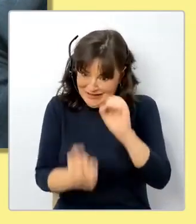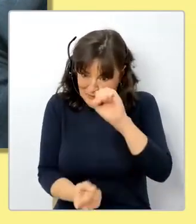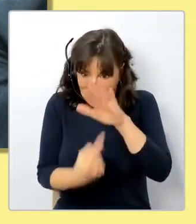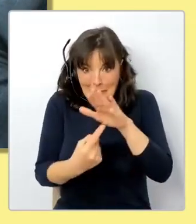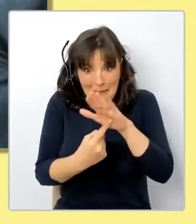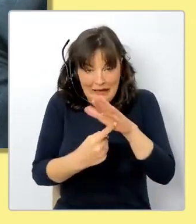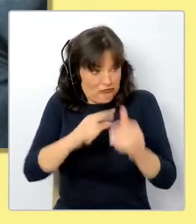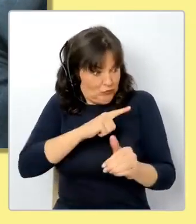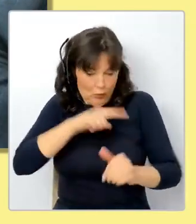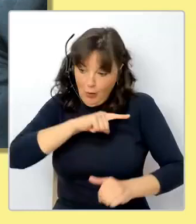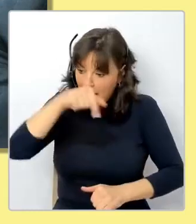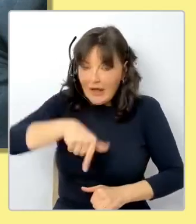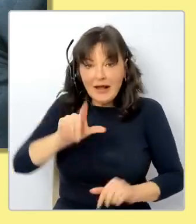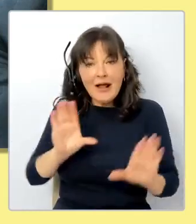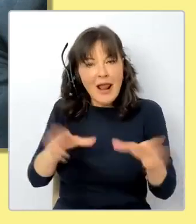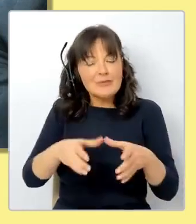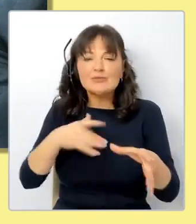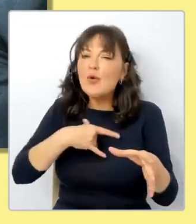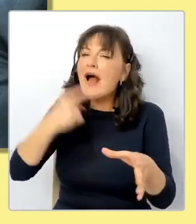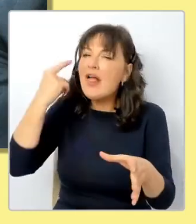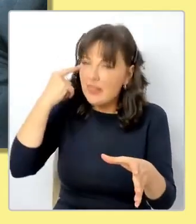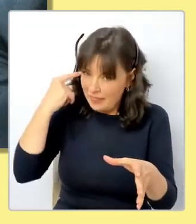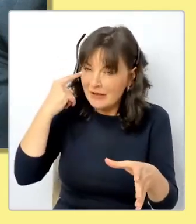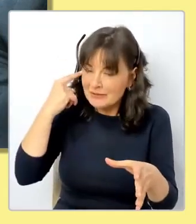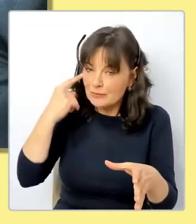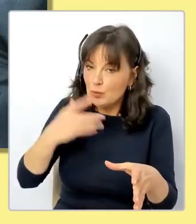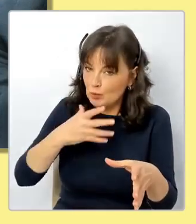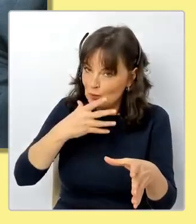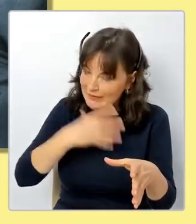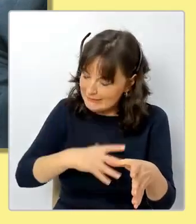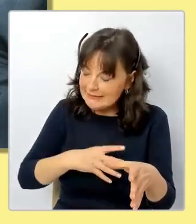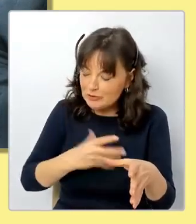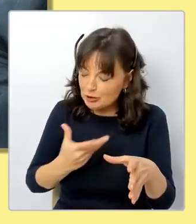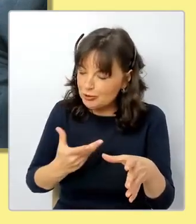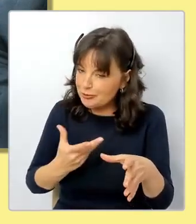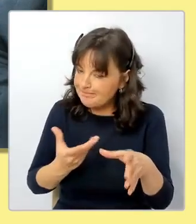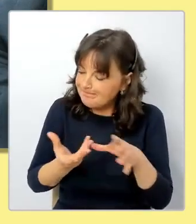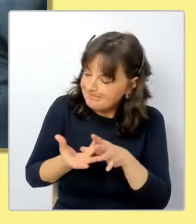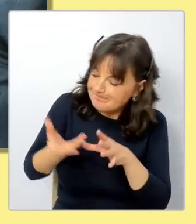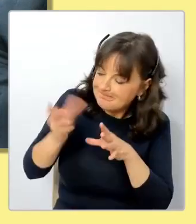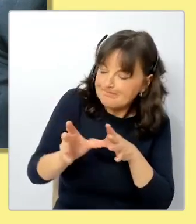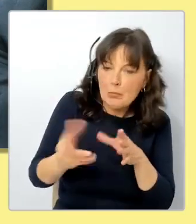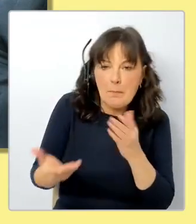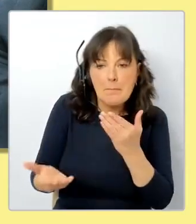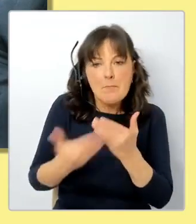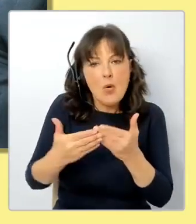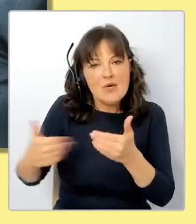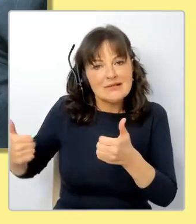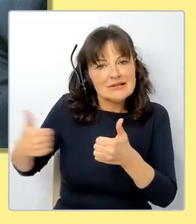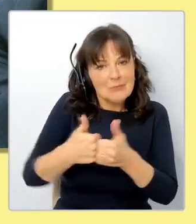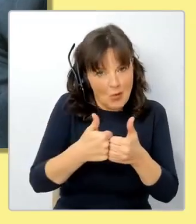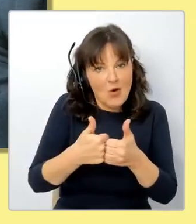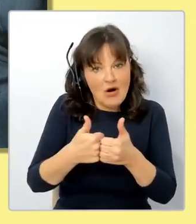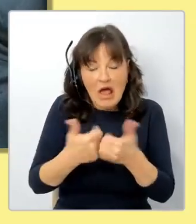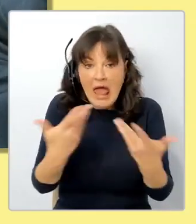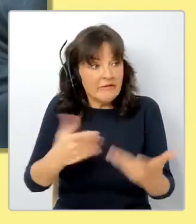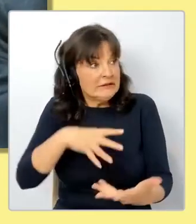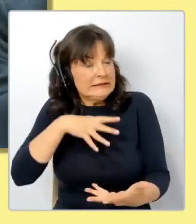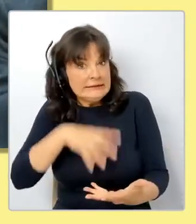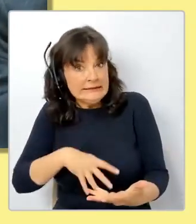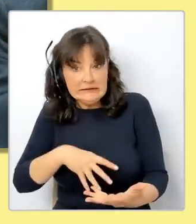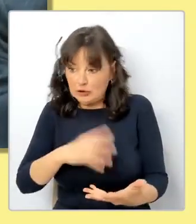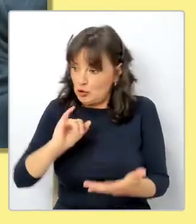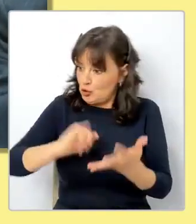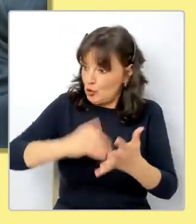the classroom. So I think we need to increase the in-house support that we have for teachers. And if it's necessary in a school to have a social